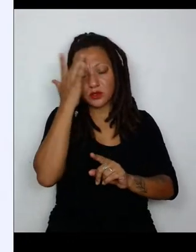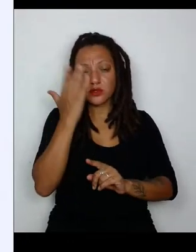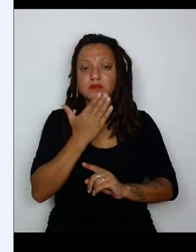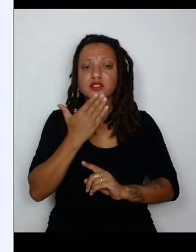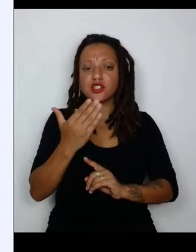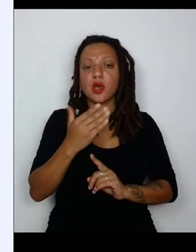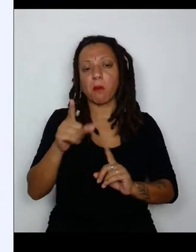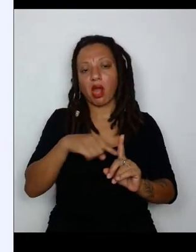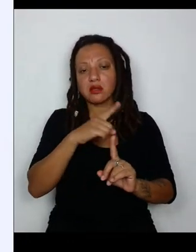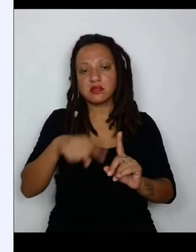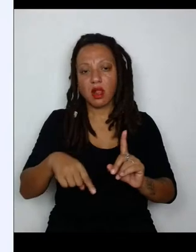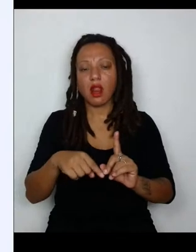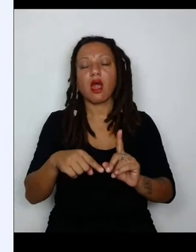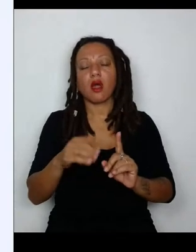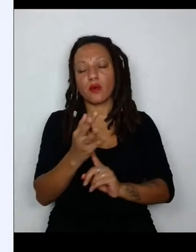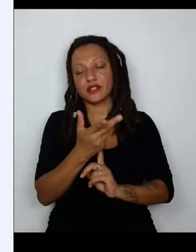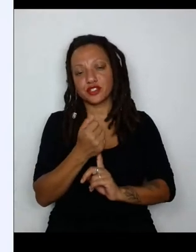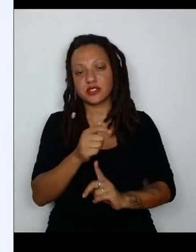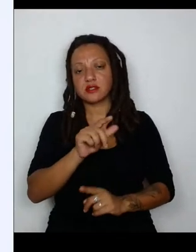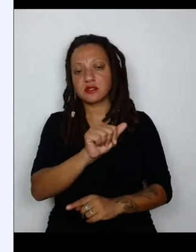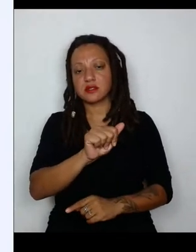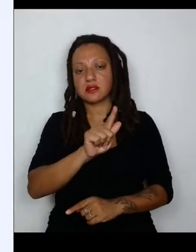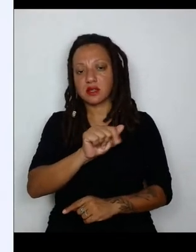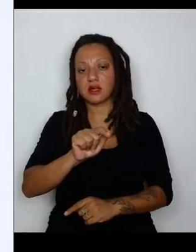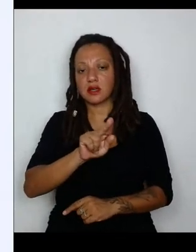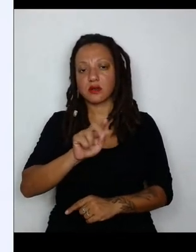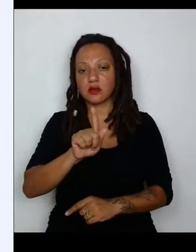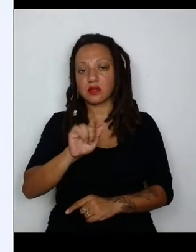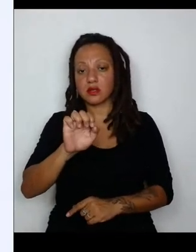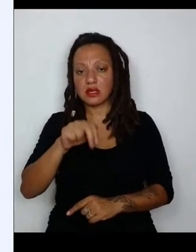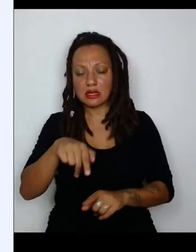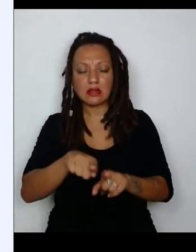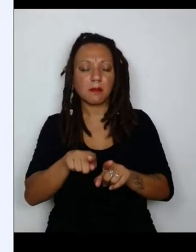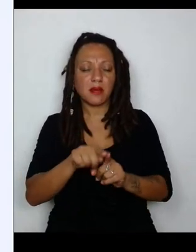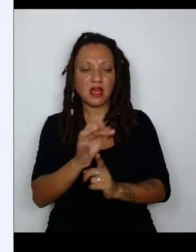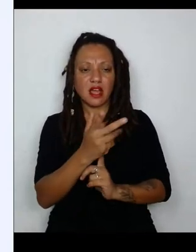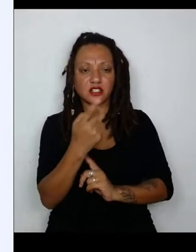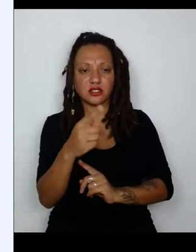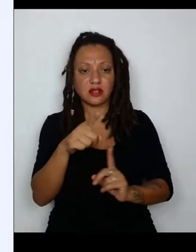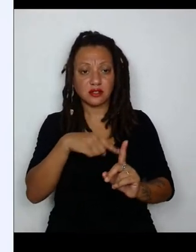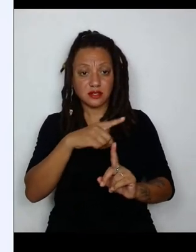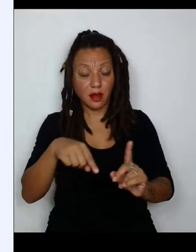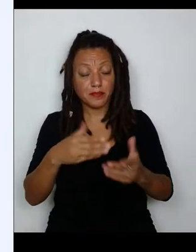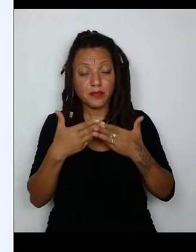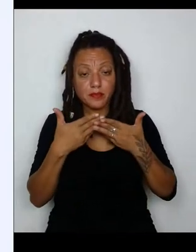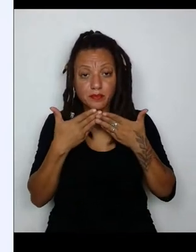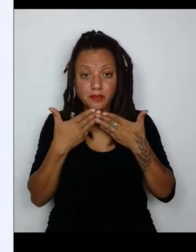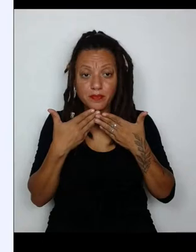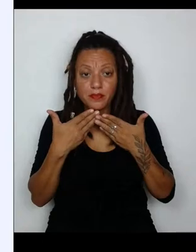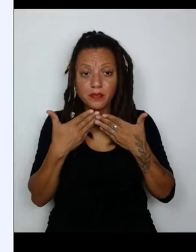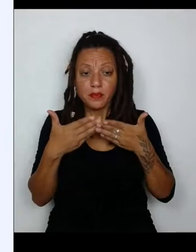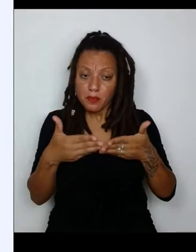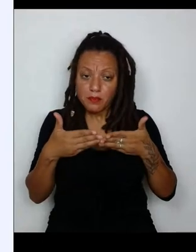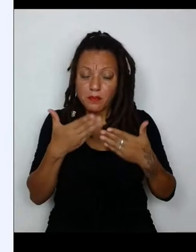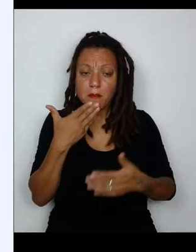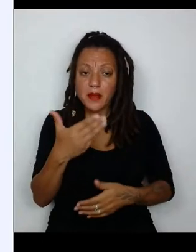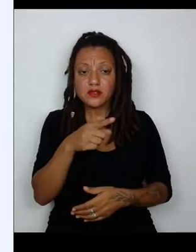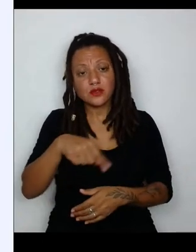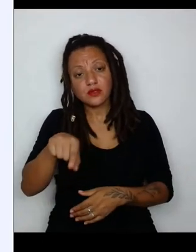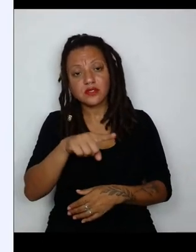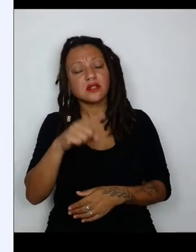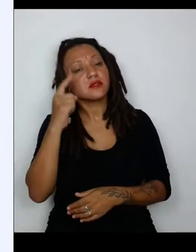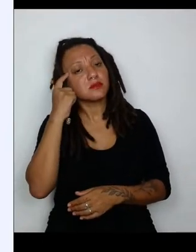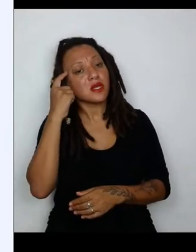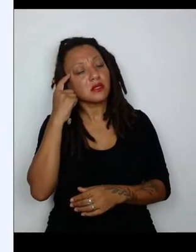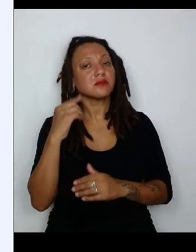ask you to consider why his progressive thinking and feminist cultural positions have for so long been forgotten or